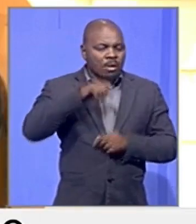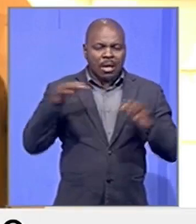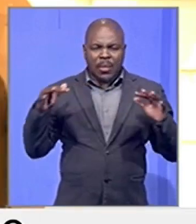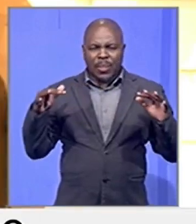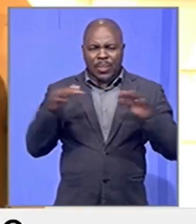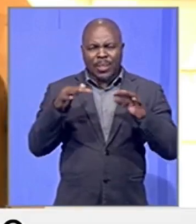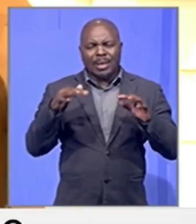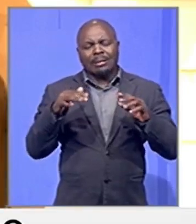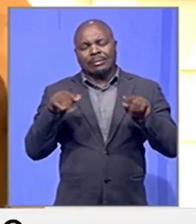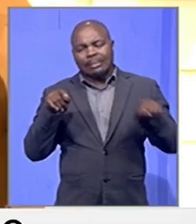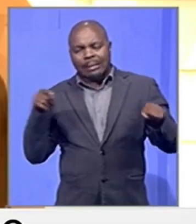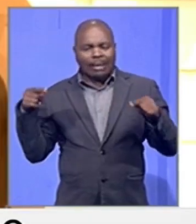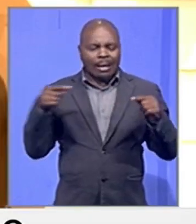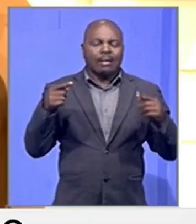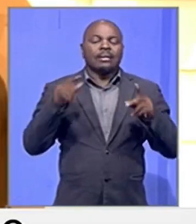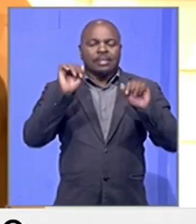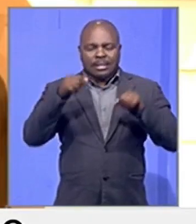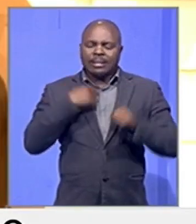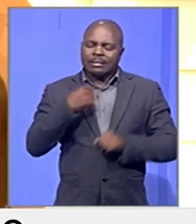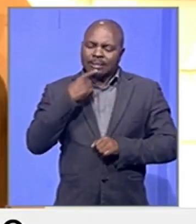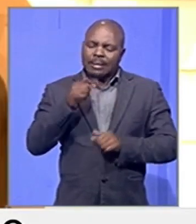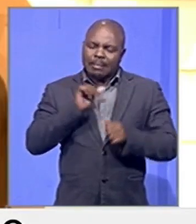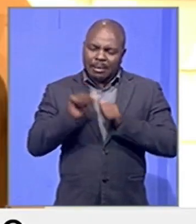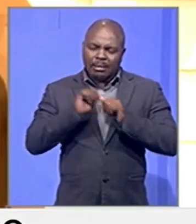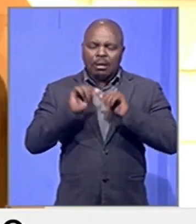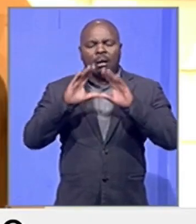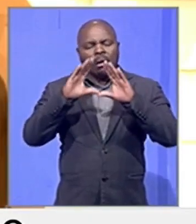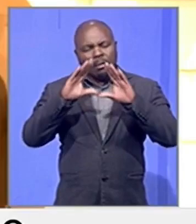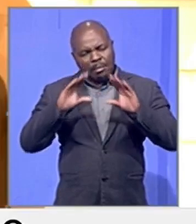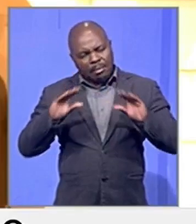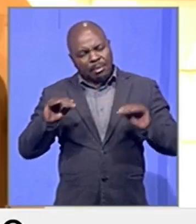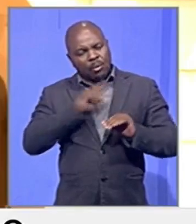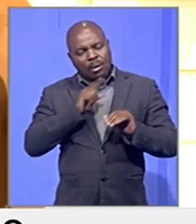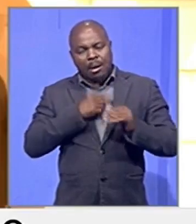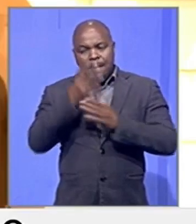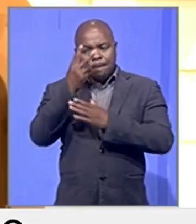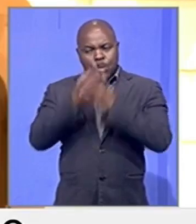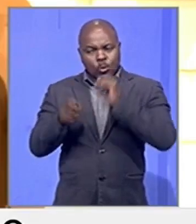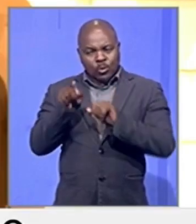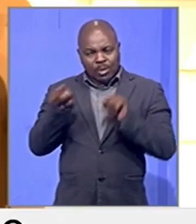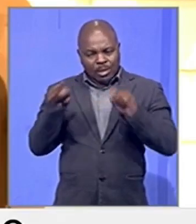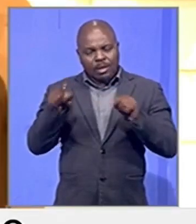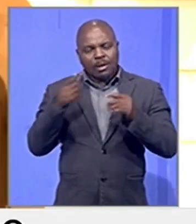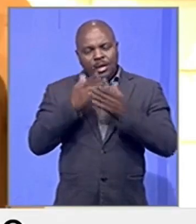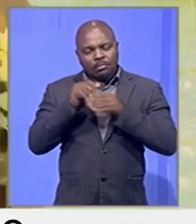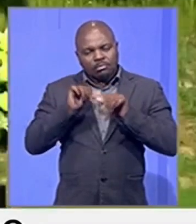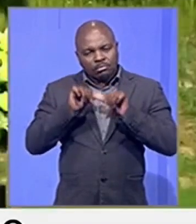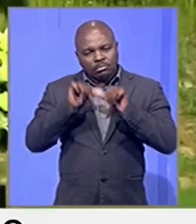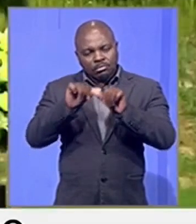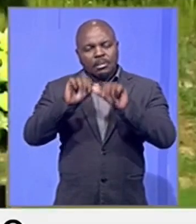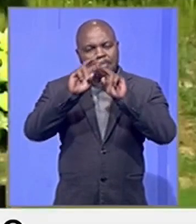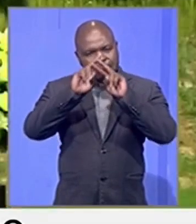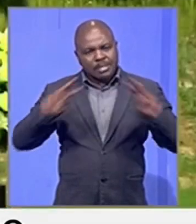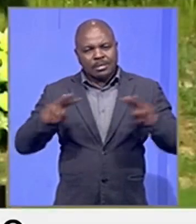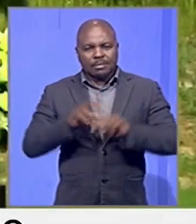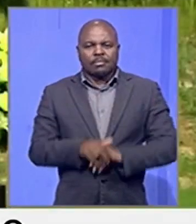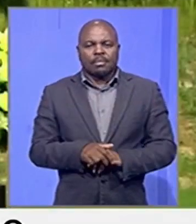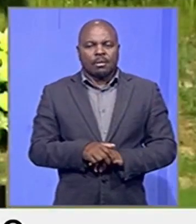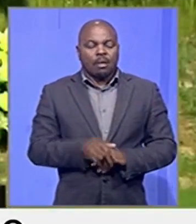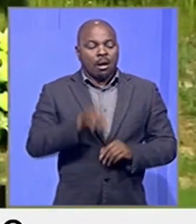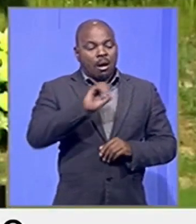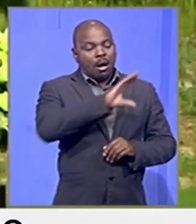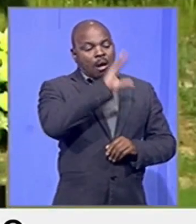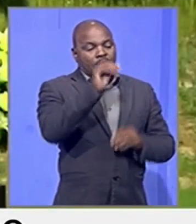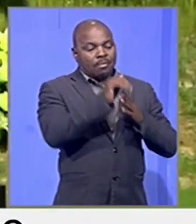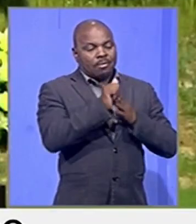those must be de-escalated as both countries proceed on the road to peace. Baeteledipele ba Afrika